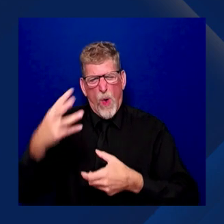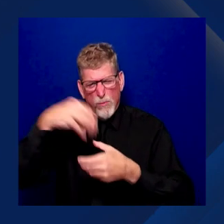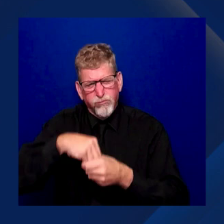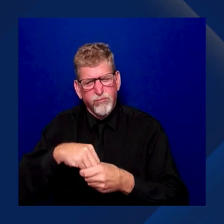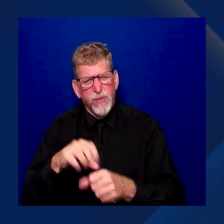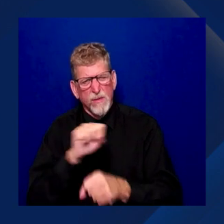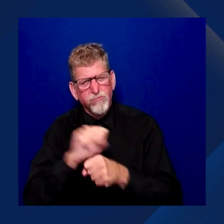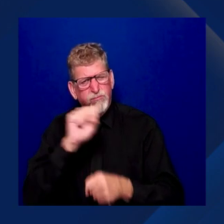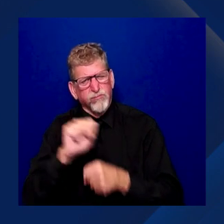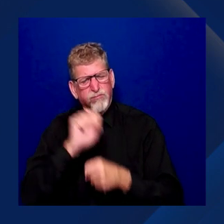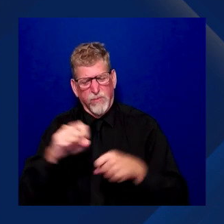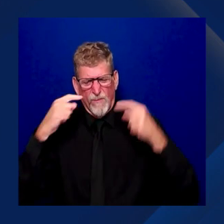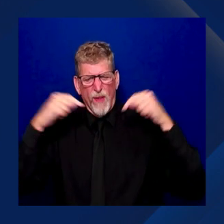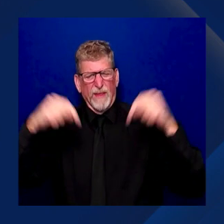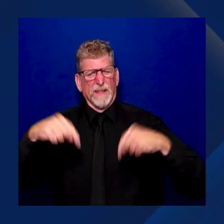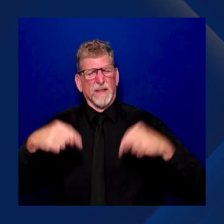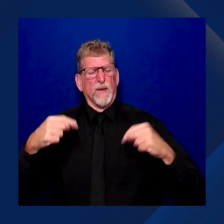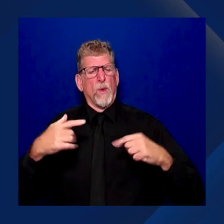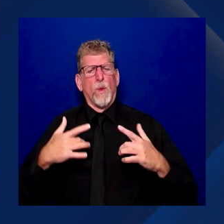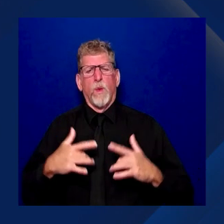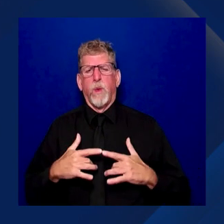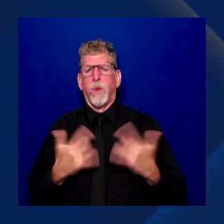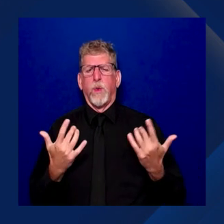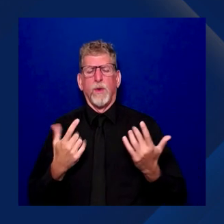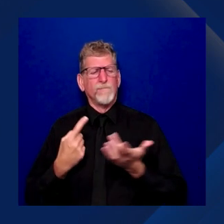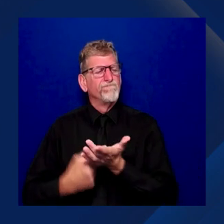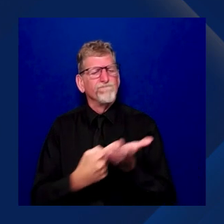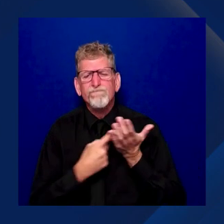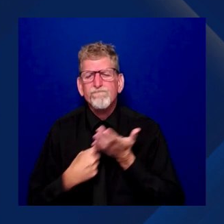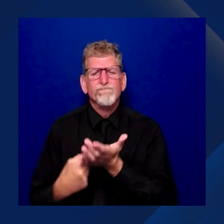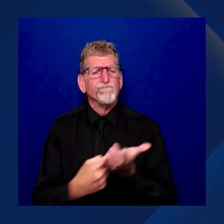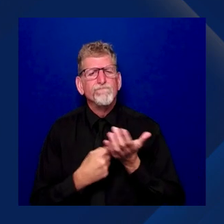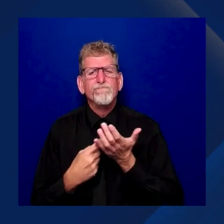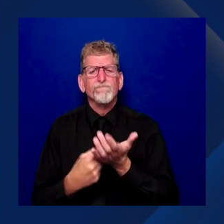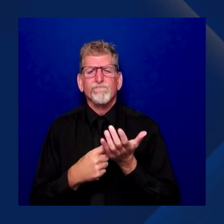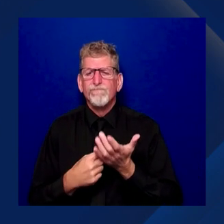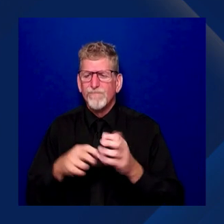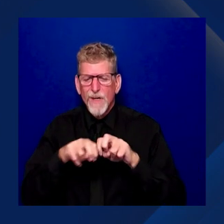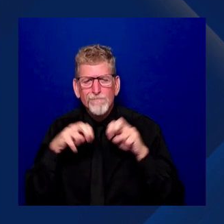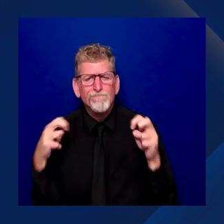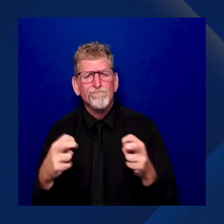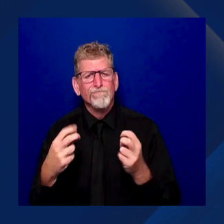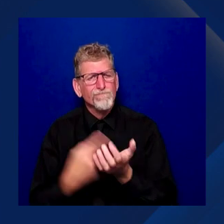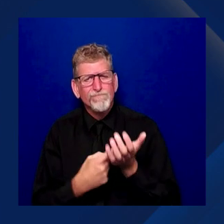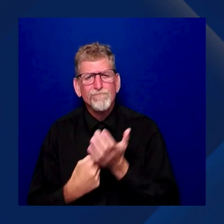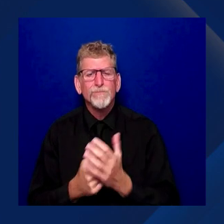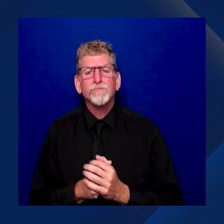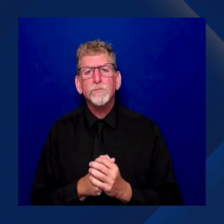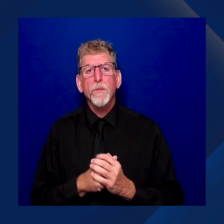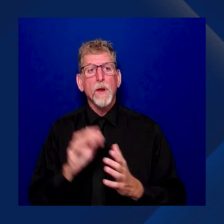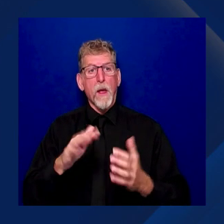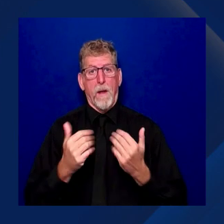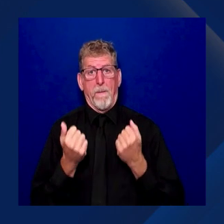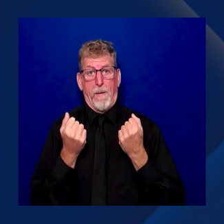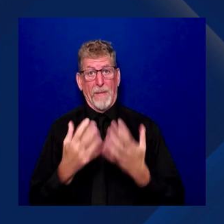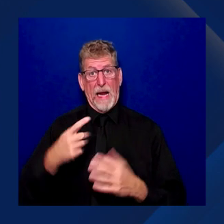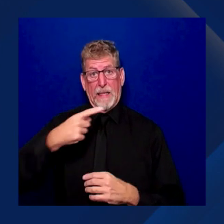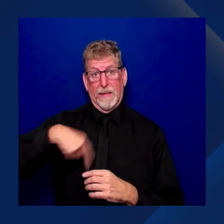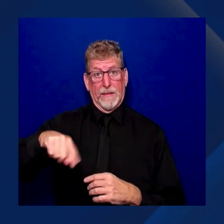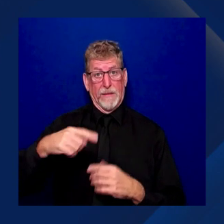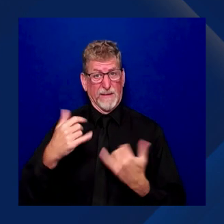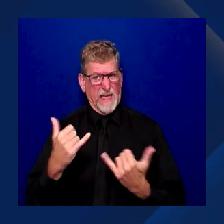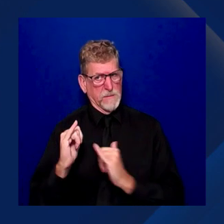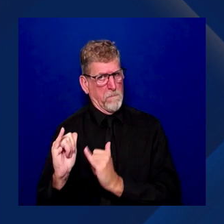discussion. Like many of us gathered today, my motivation to address the U.S. maternal mortality crisis is